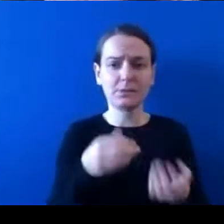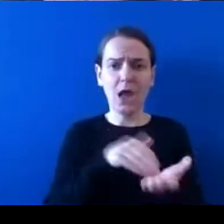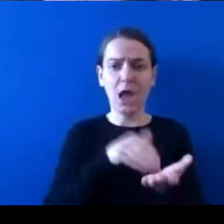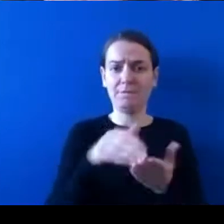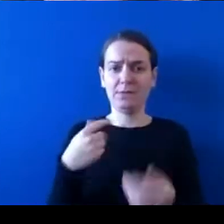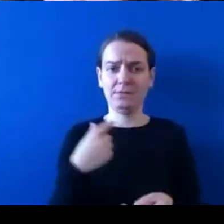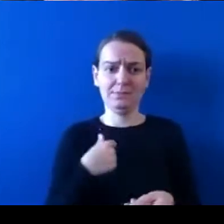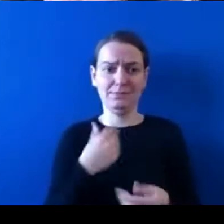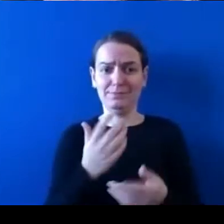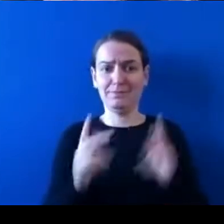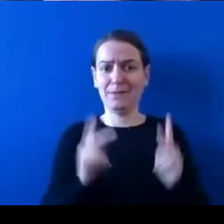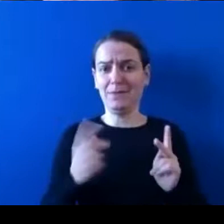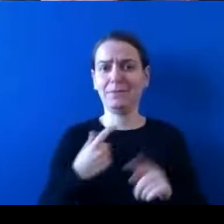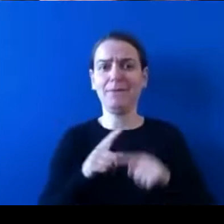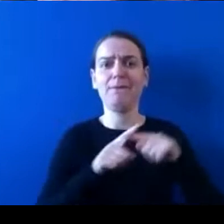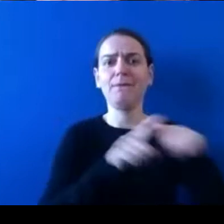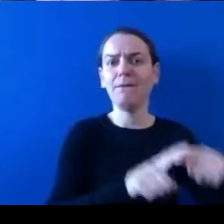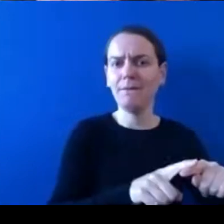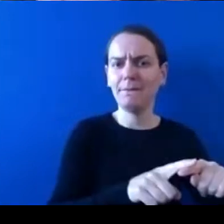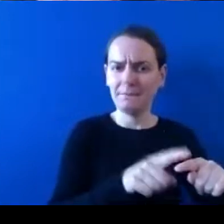Paratransit is very important to